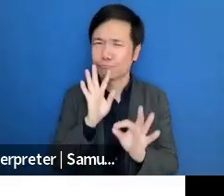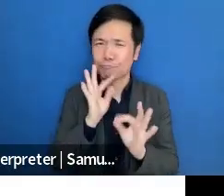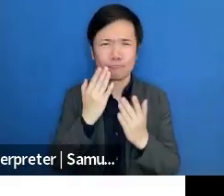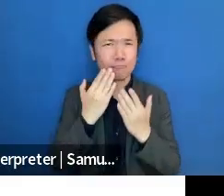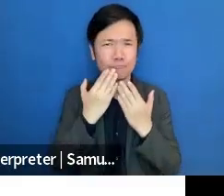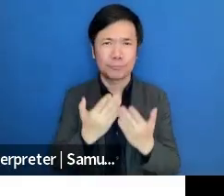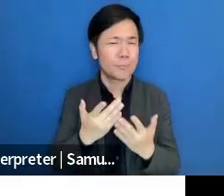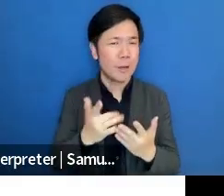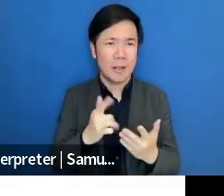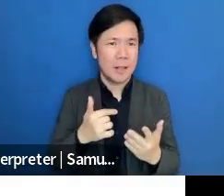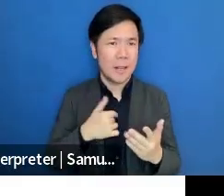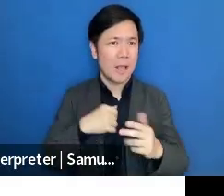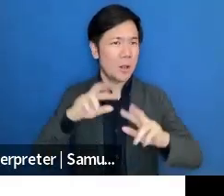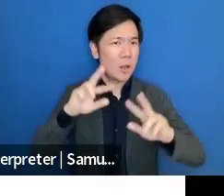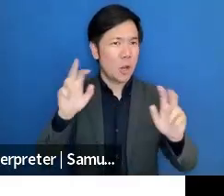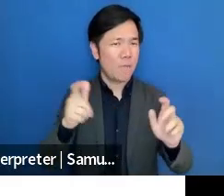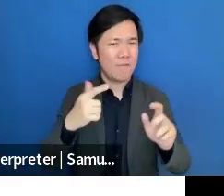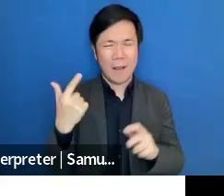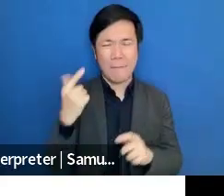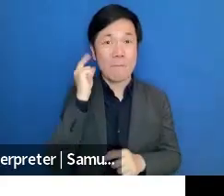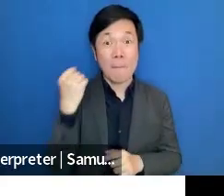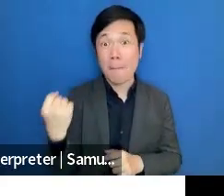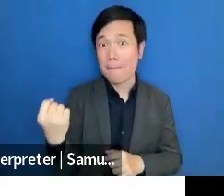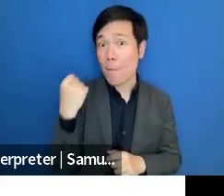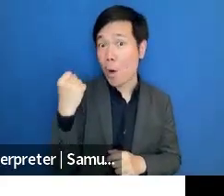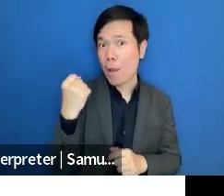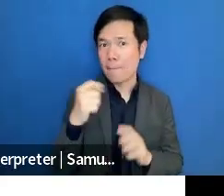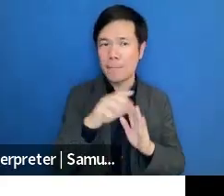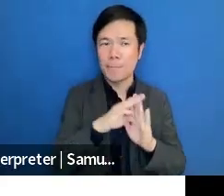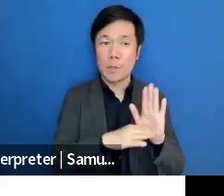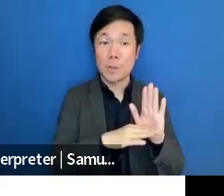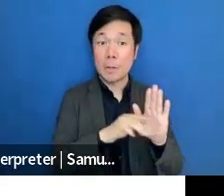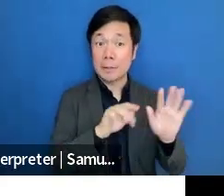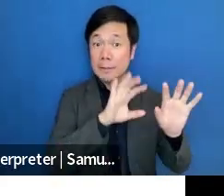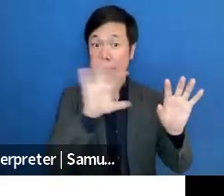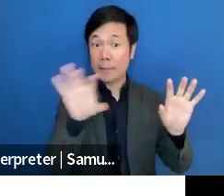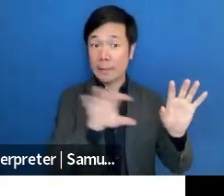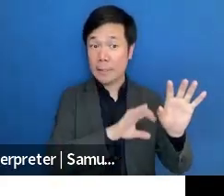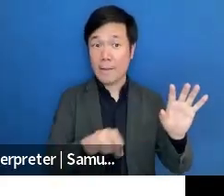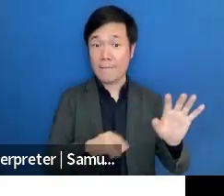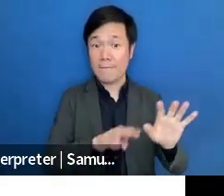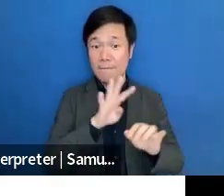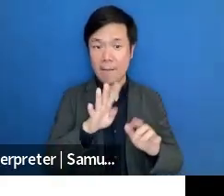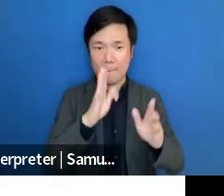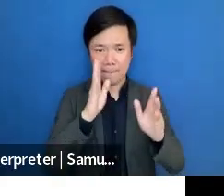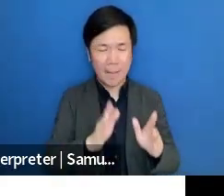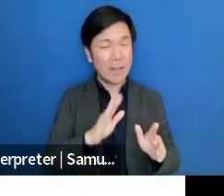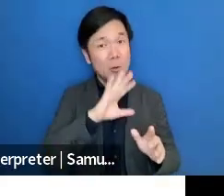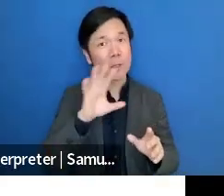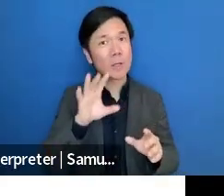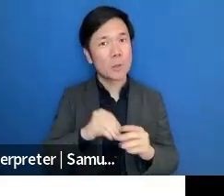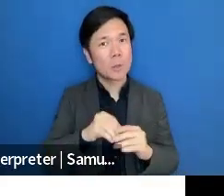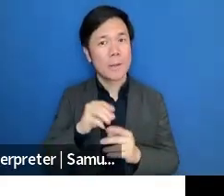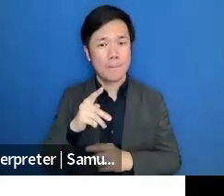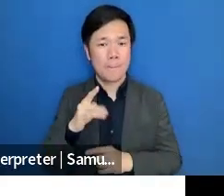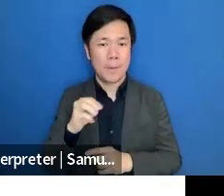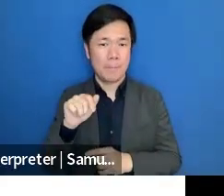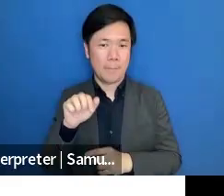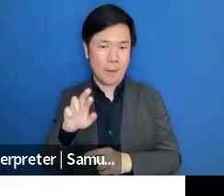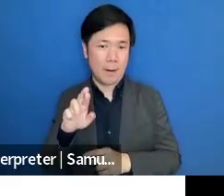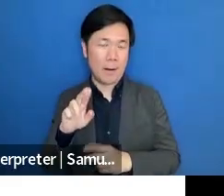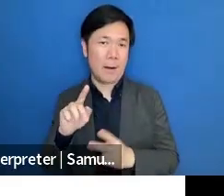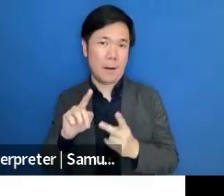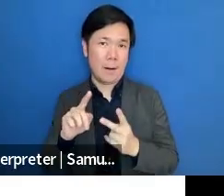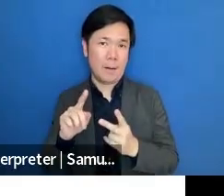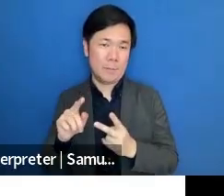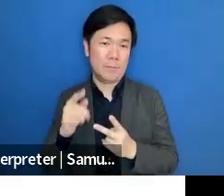core feminist principles we encourage programs to use when implementing PMER at Spotlight. And later we'll hear 2 brief examples